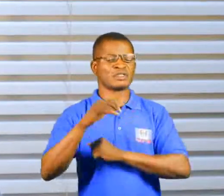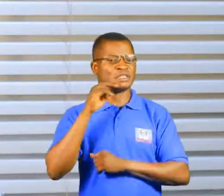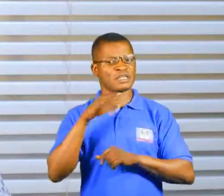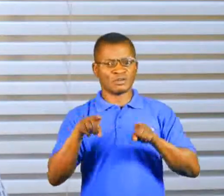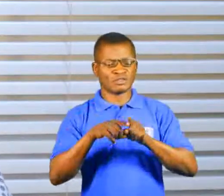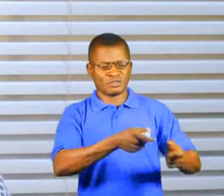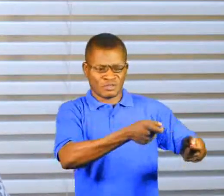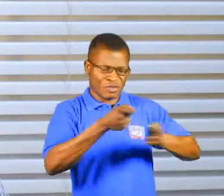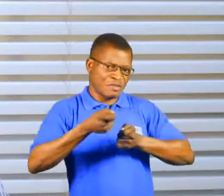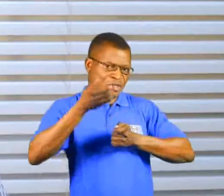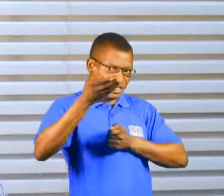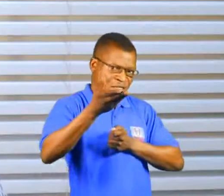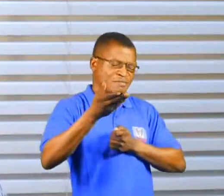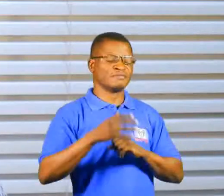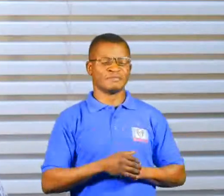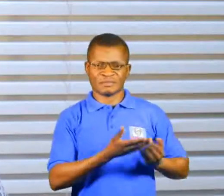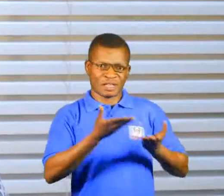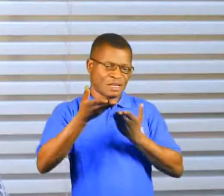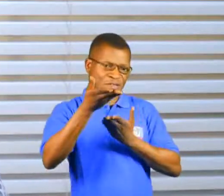Nigerians are also trafficked there,